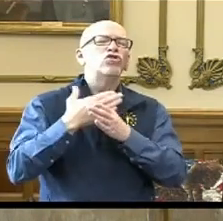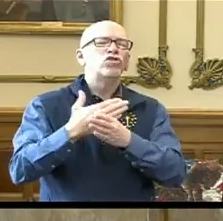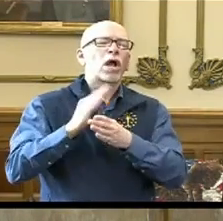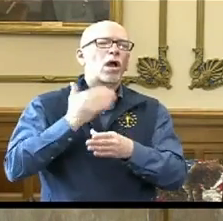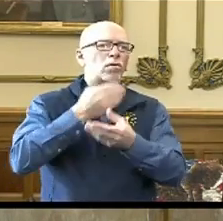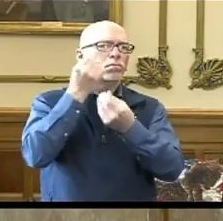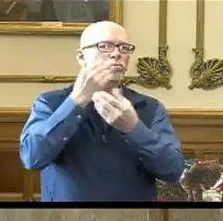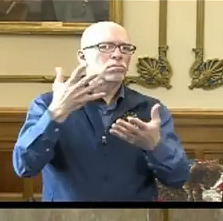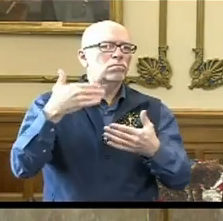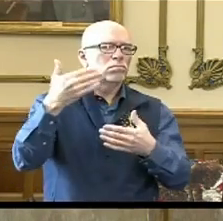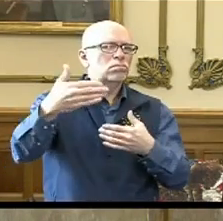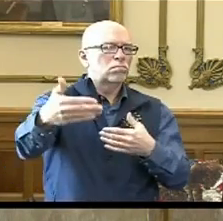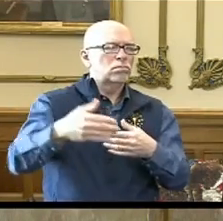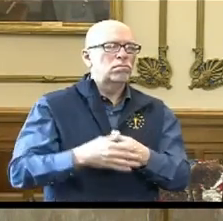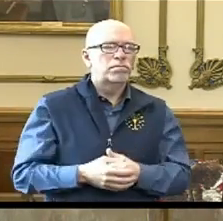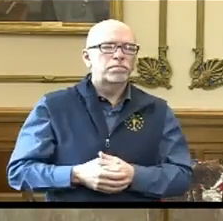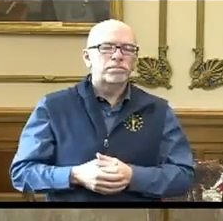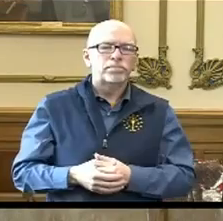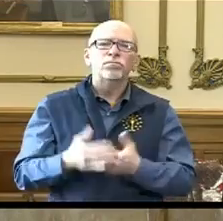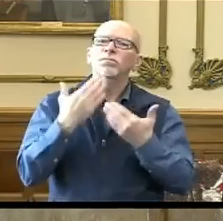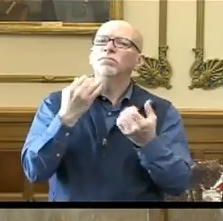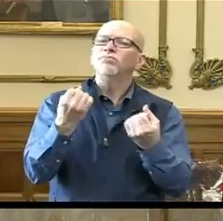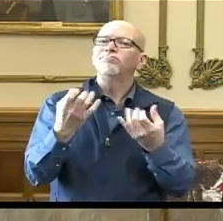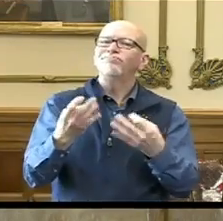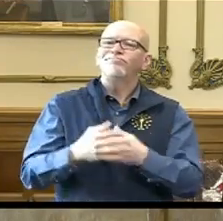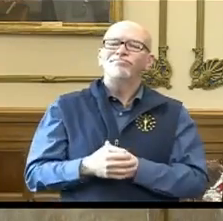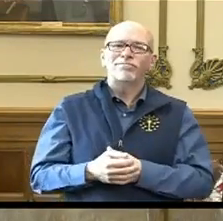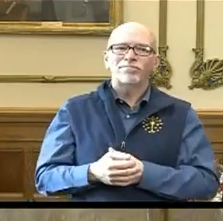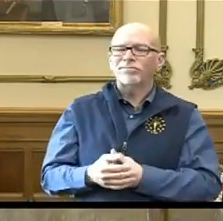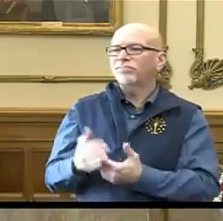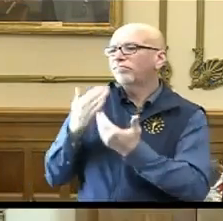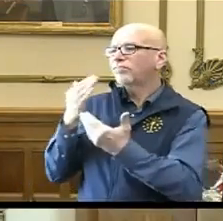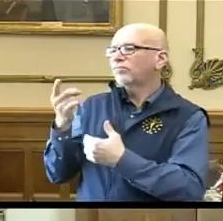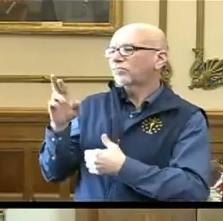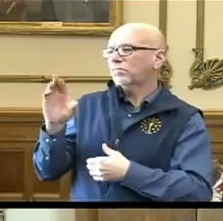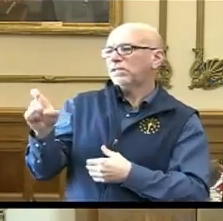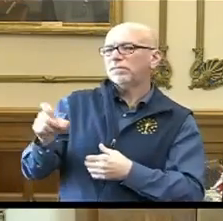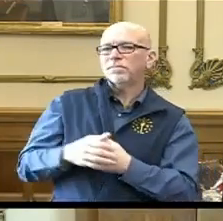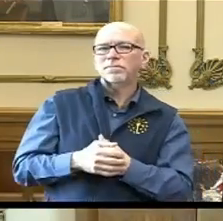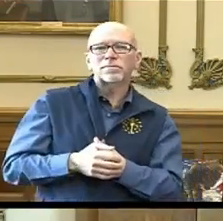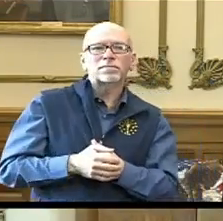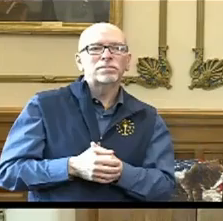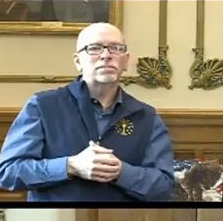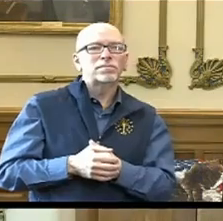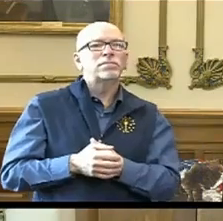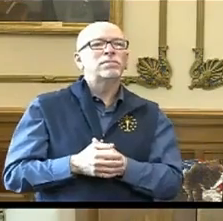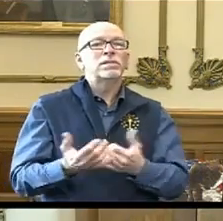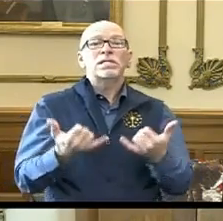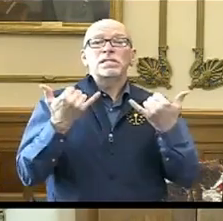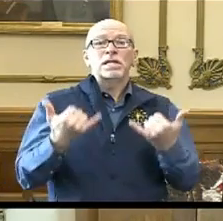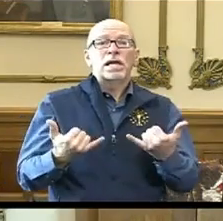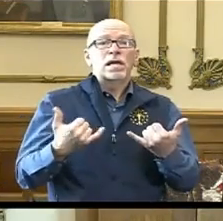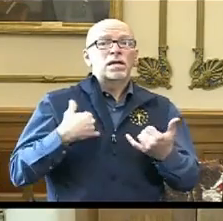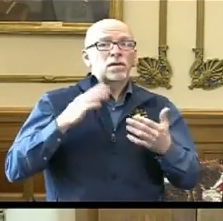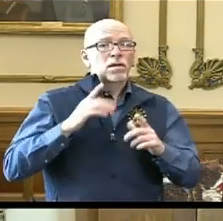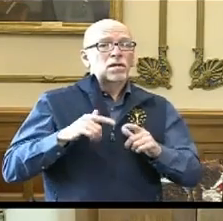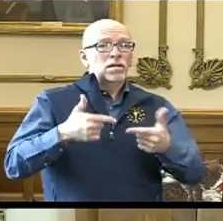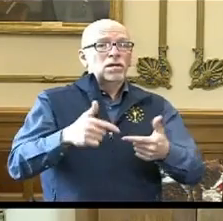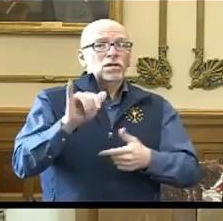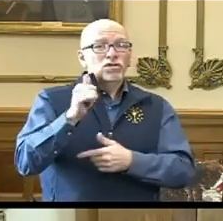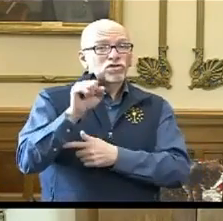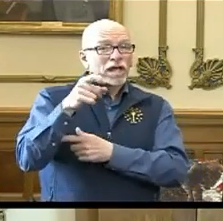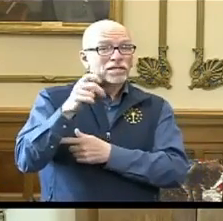details in the very near future. Thank you very much. Thank you, Dr. Box. And now we'll go down to